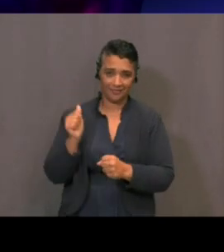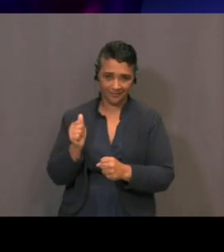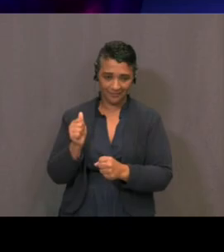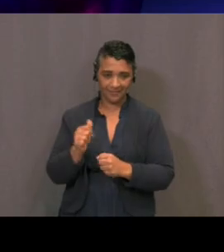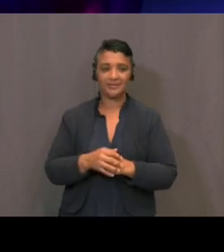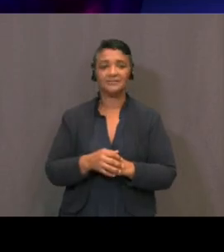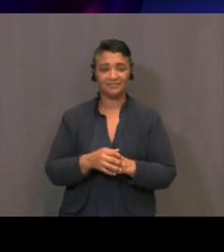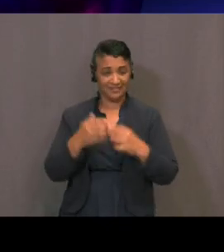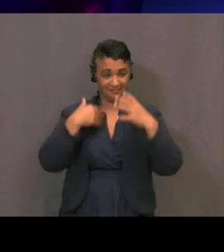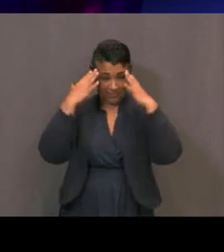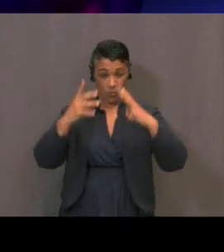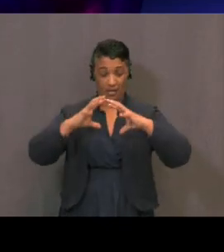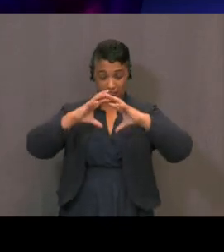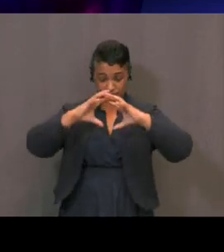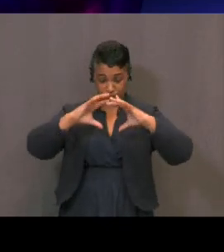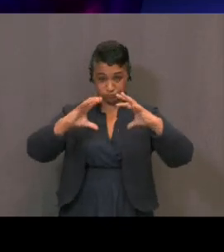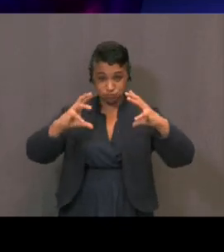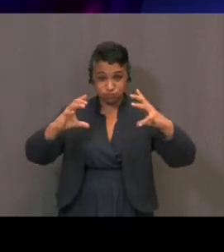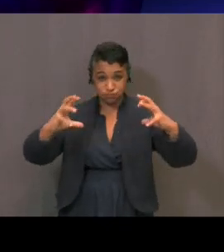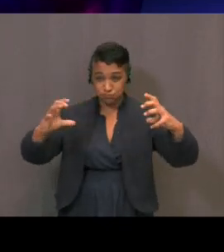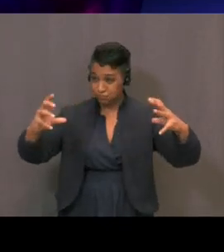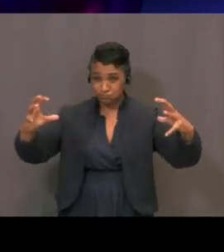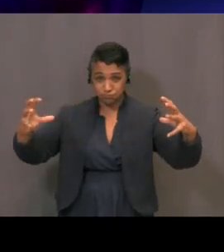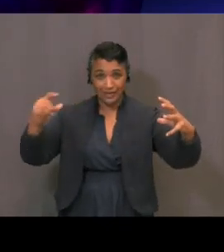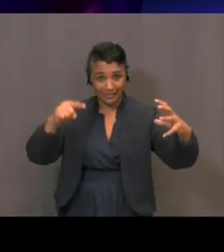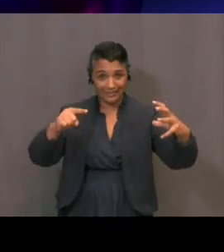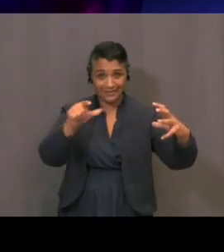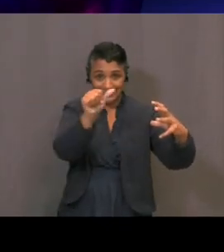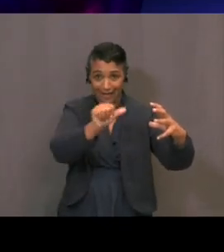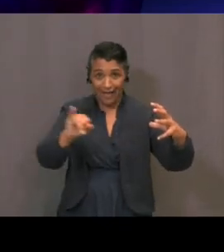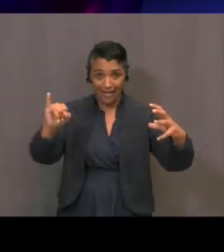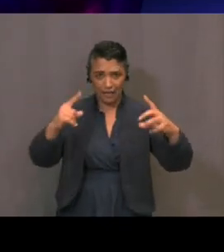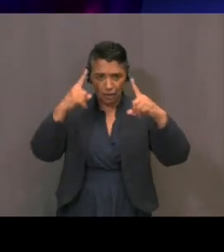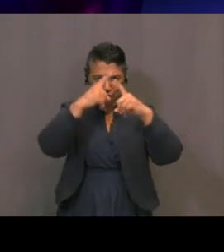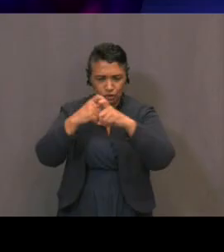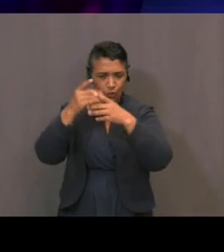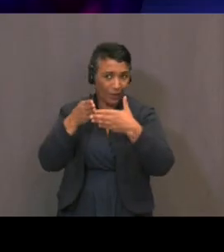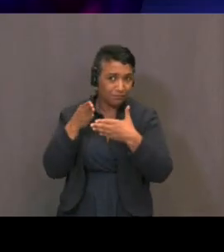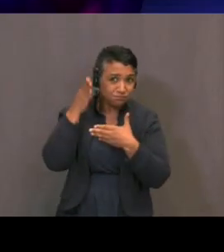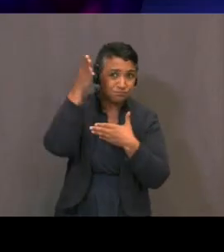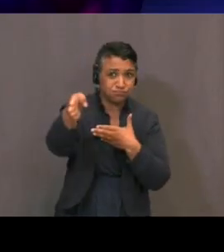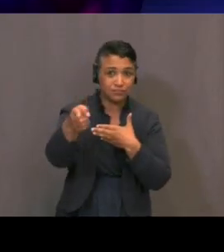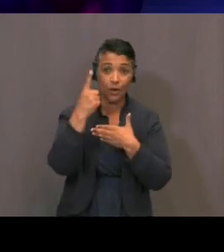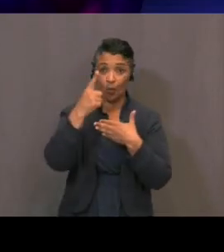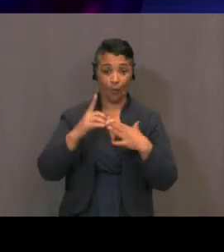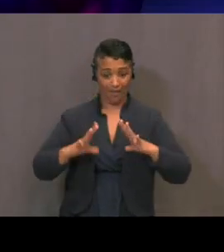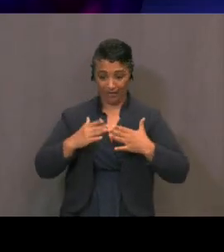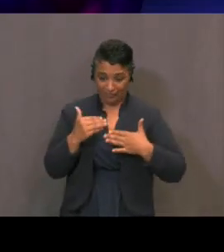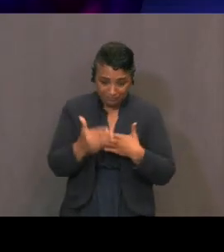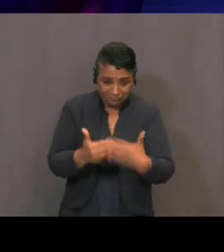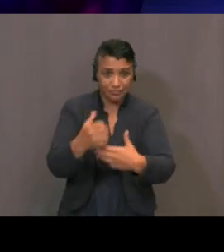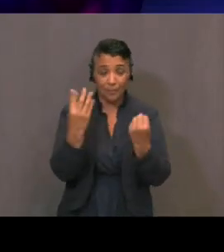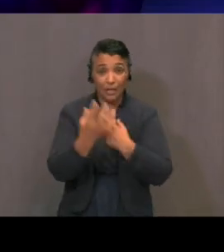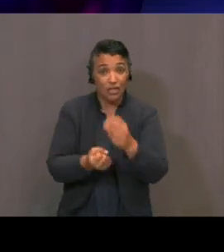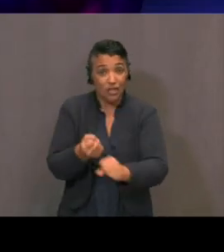Given this enormous acceleration that is still ahead of us within a single lifetime, I